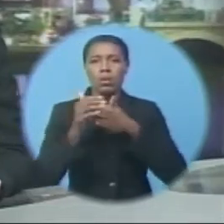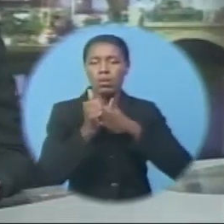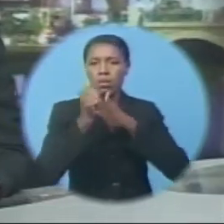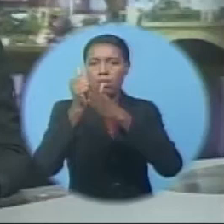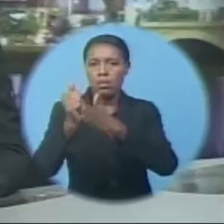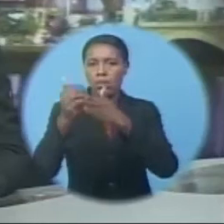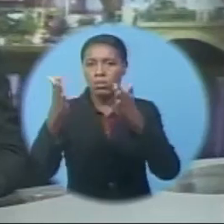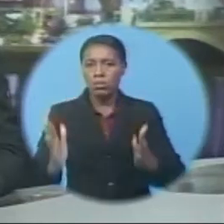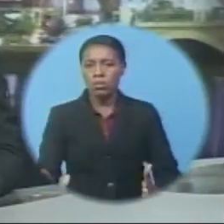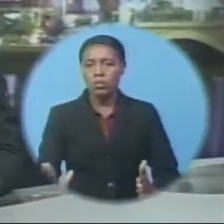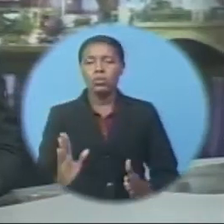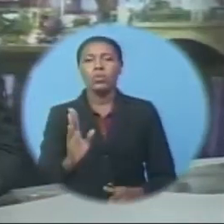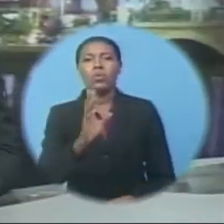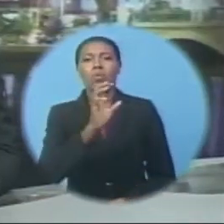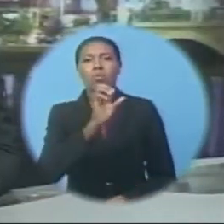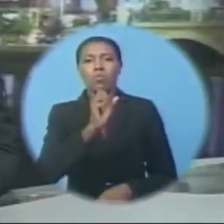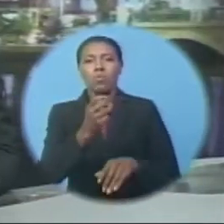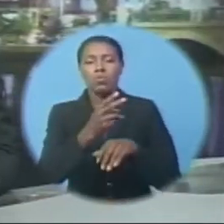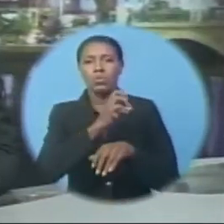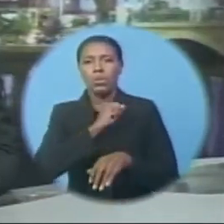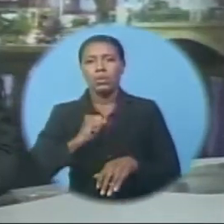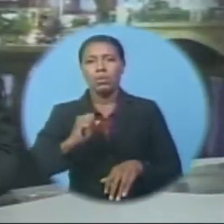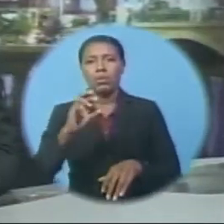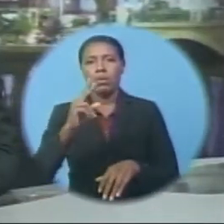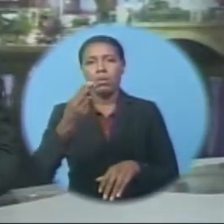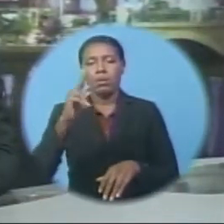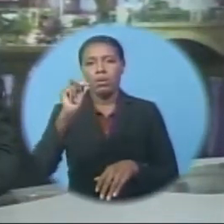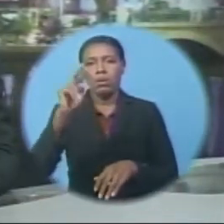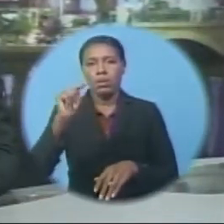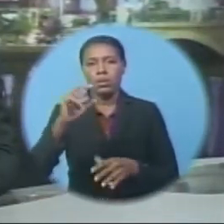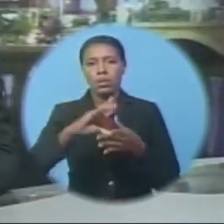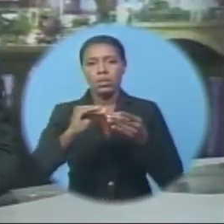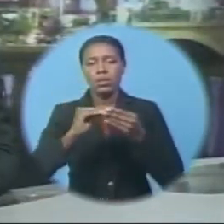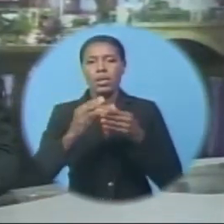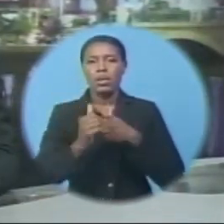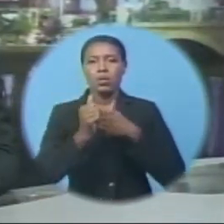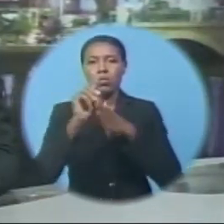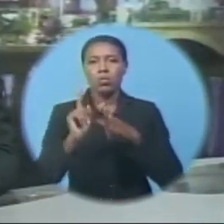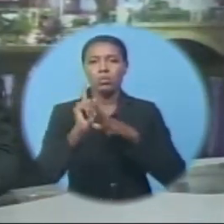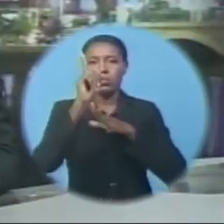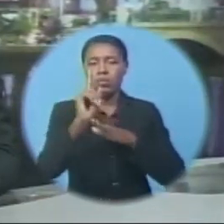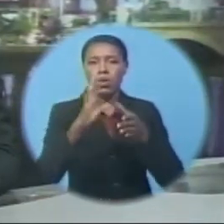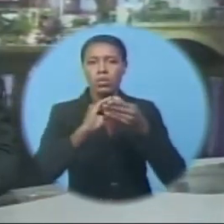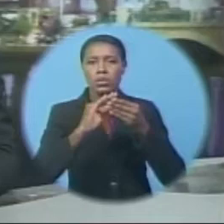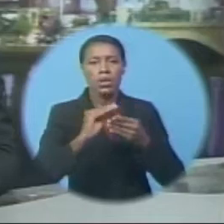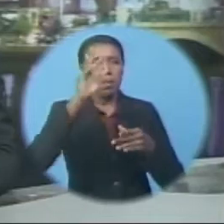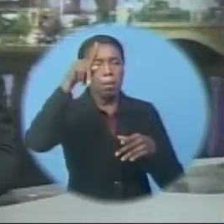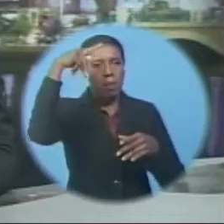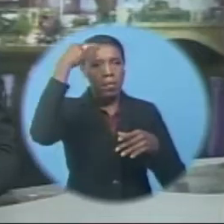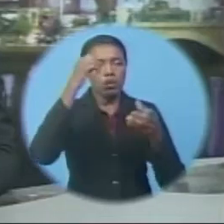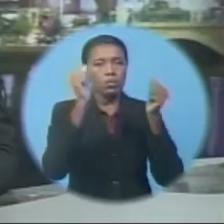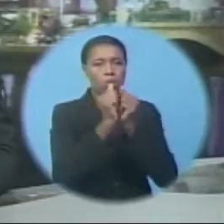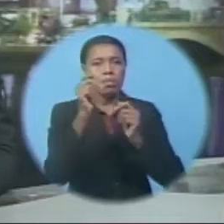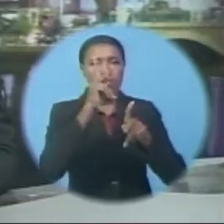leaders. Senator Reggie Hunt says those at the forefront of such bodies should not play politics with the workers of